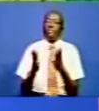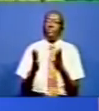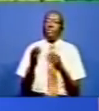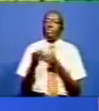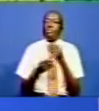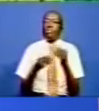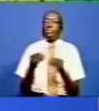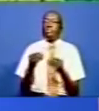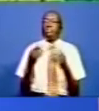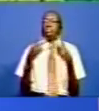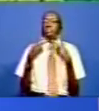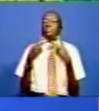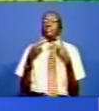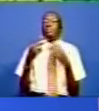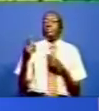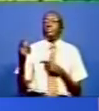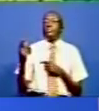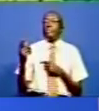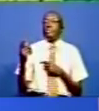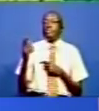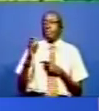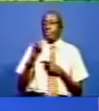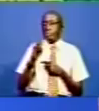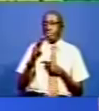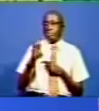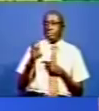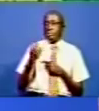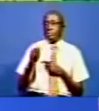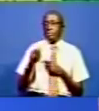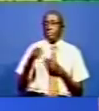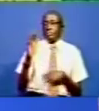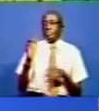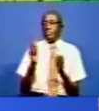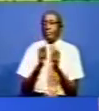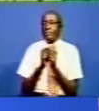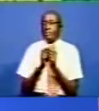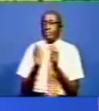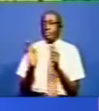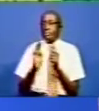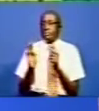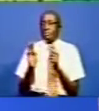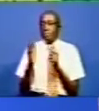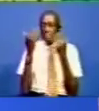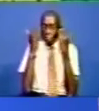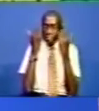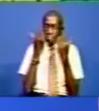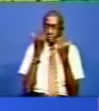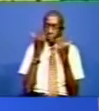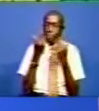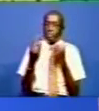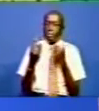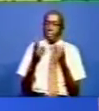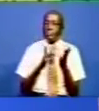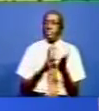mention just Mwea, at a cost of an excess of 10 billion shillings as a result of court litigation is what we've had to